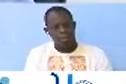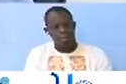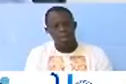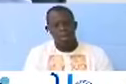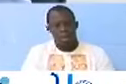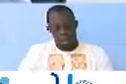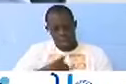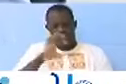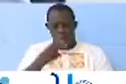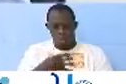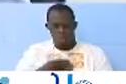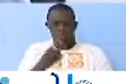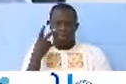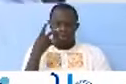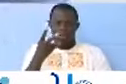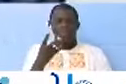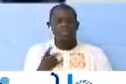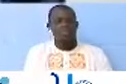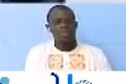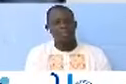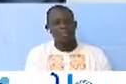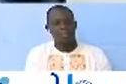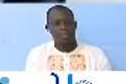Today. I will see him.